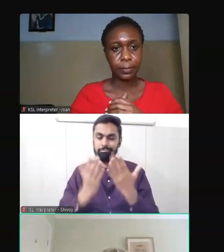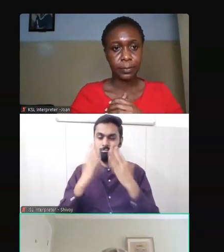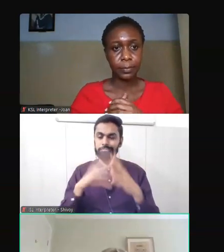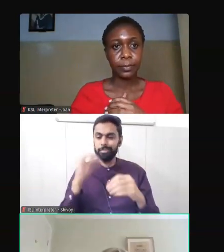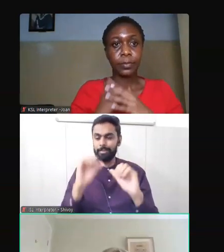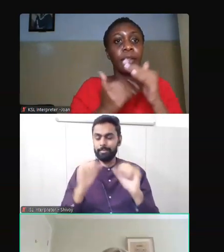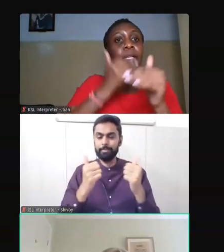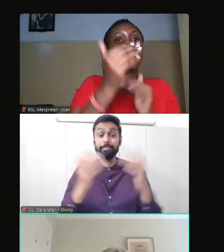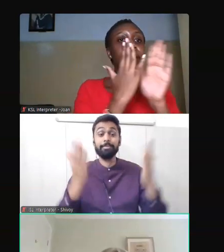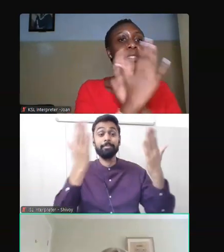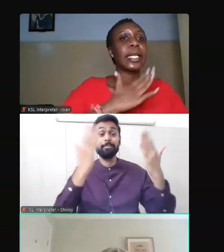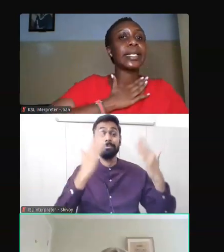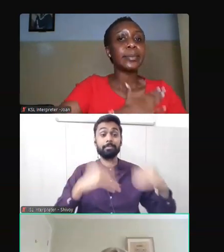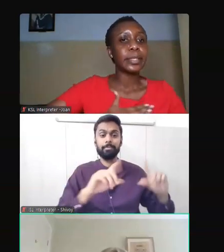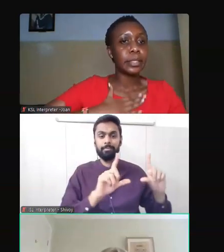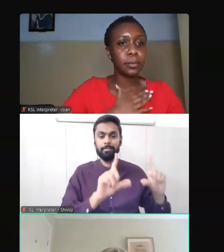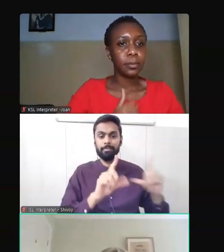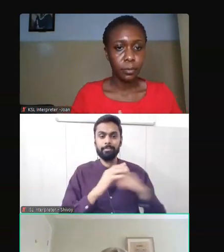Next slide, please.